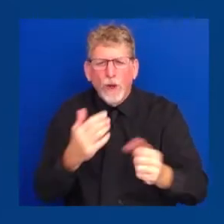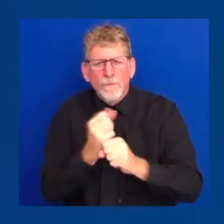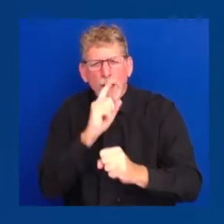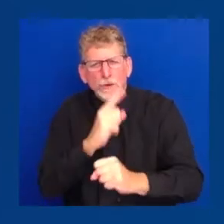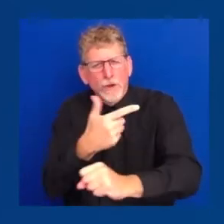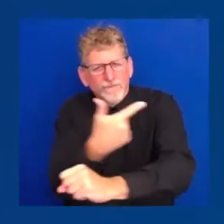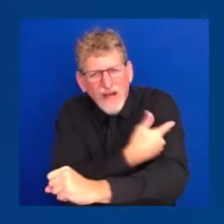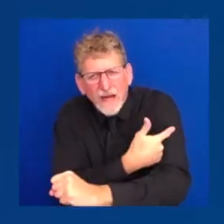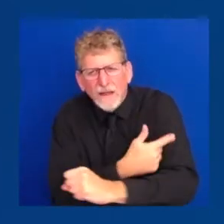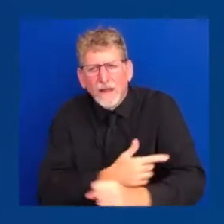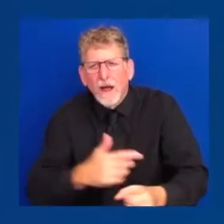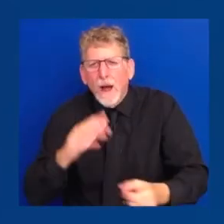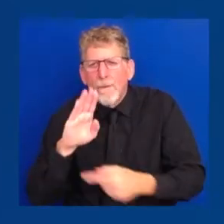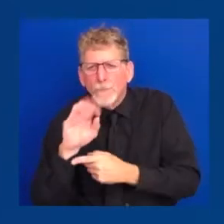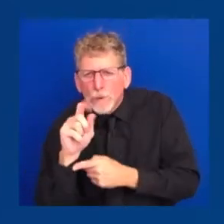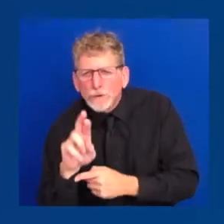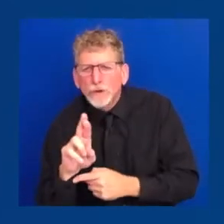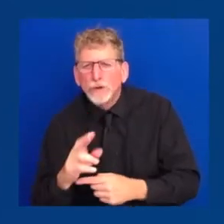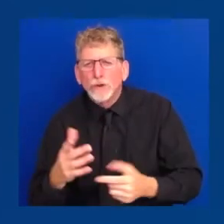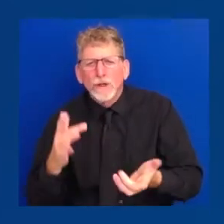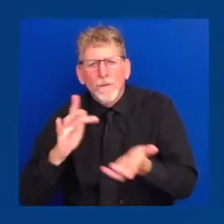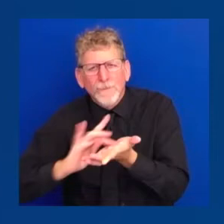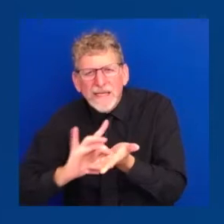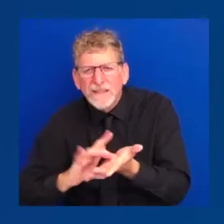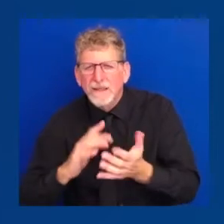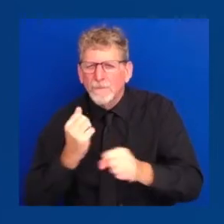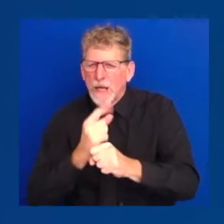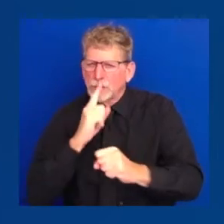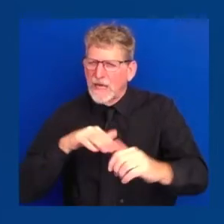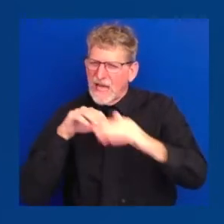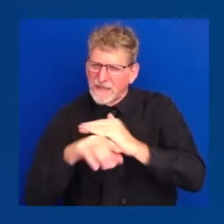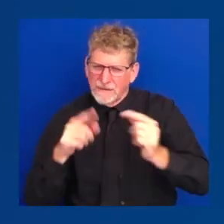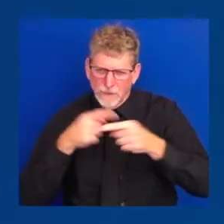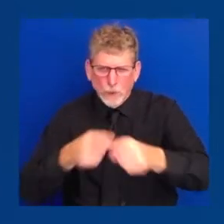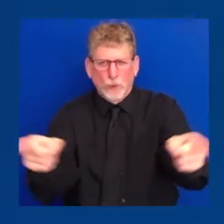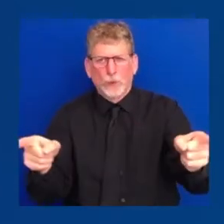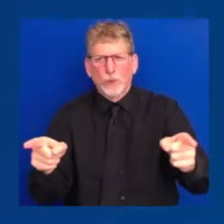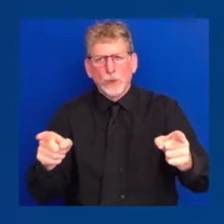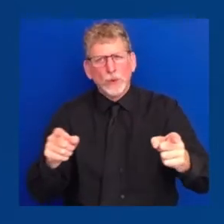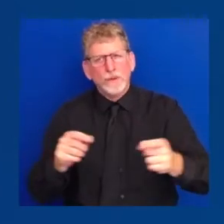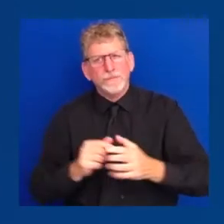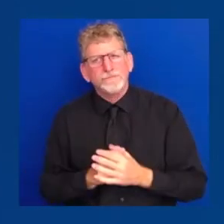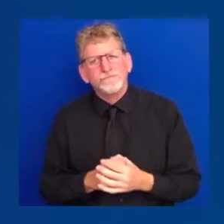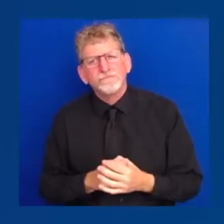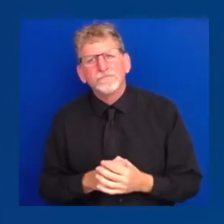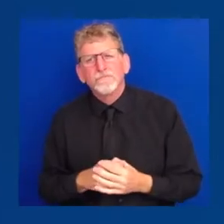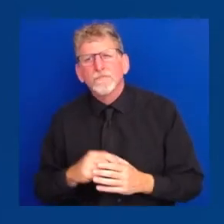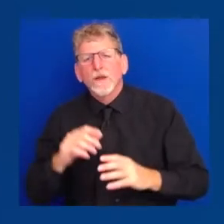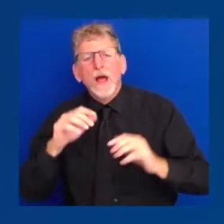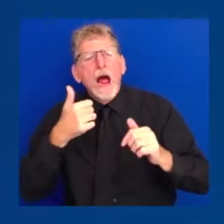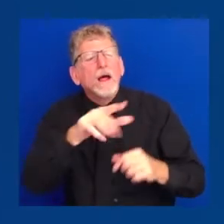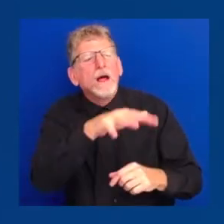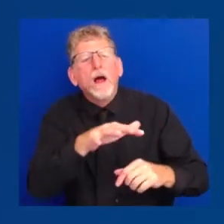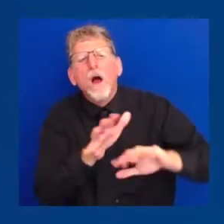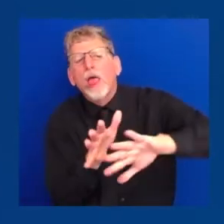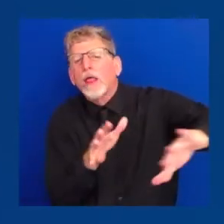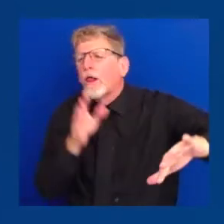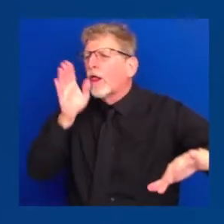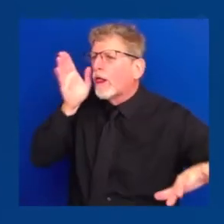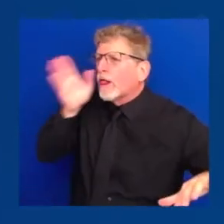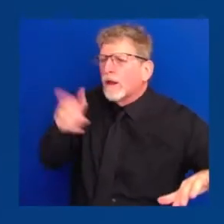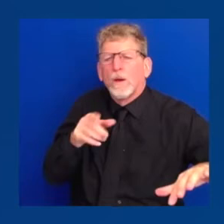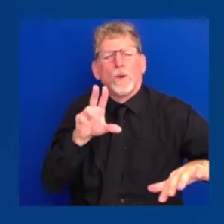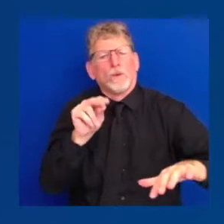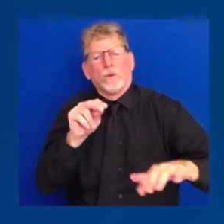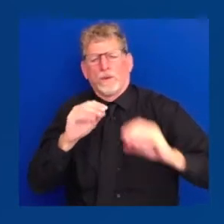we move forward, we will leave no one behind. President Biden made that clear last night. With that, let me turn it over to